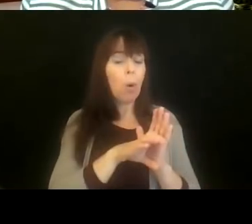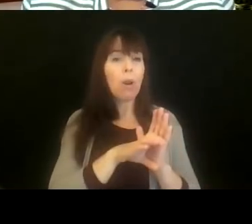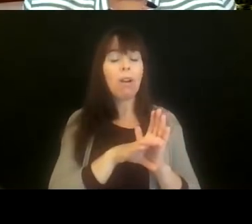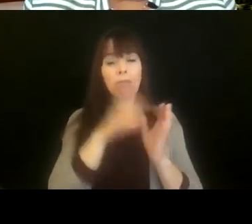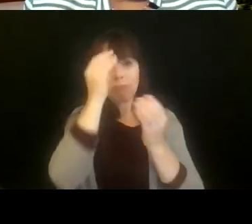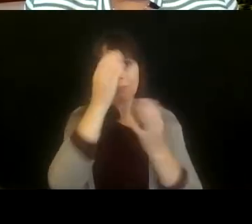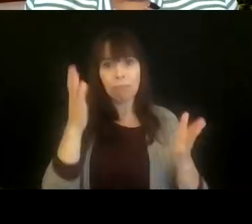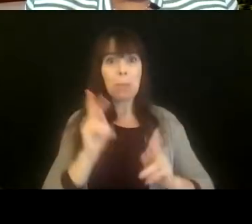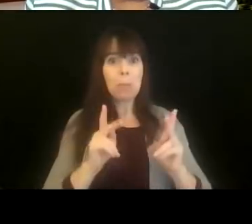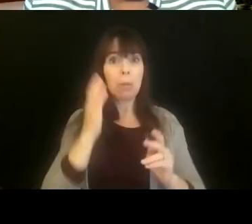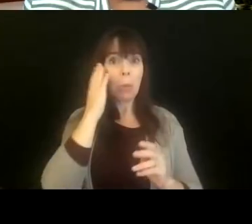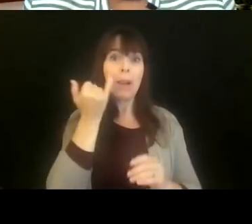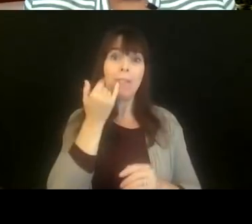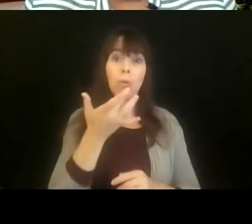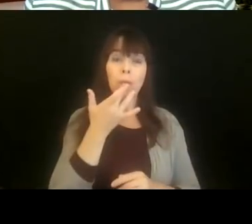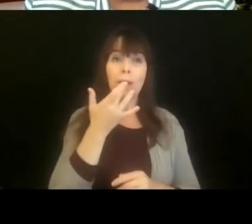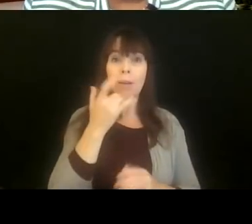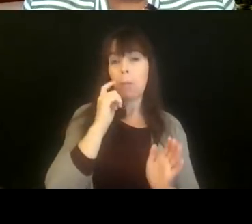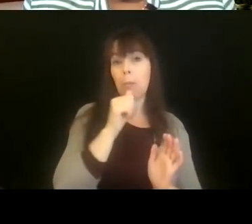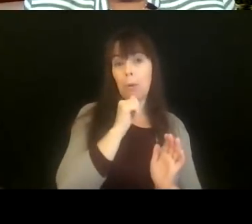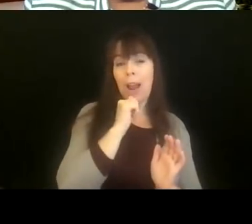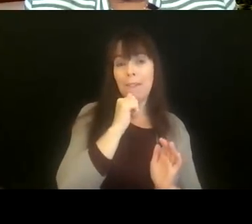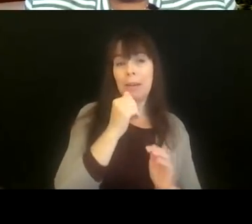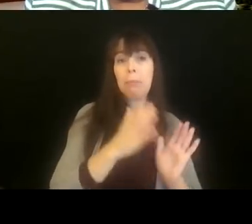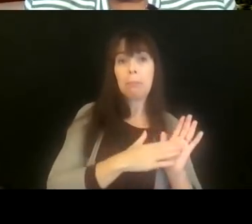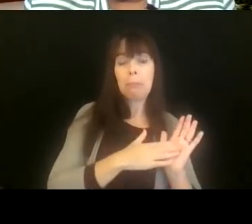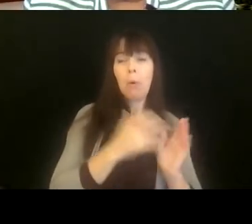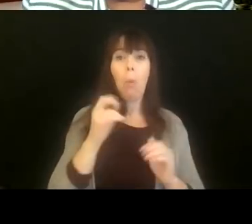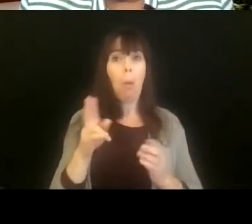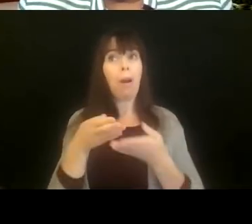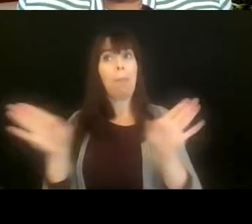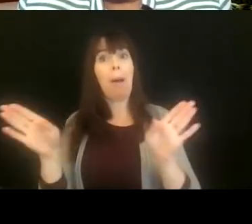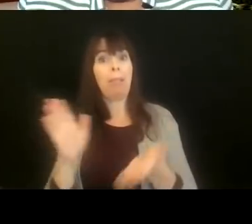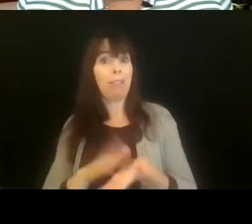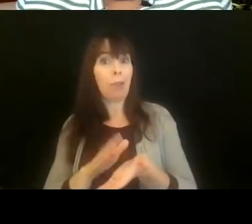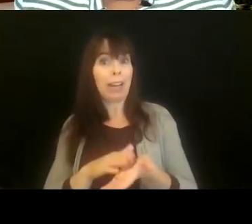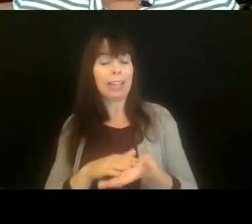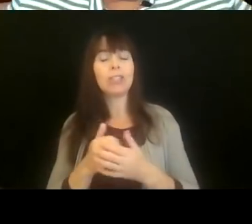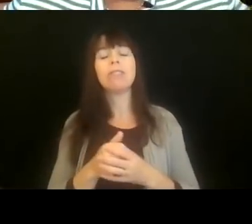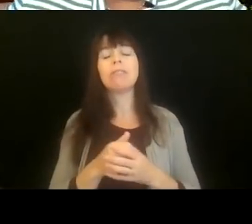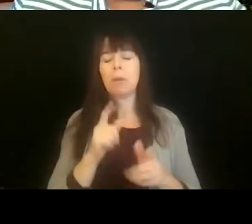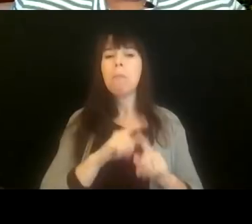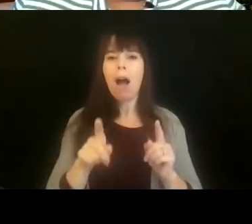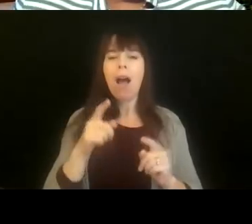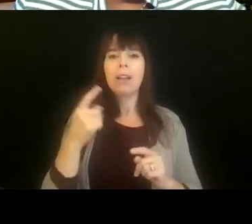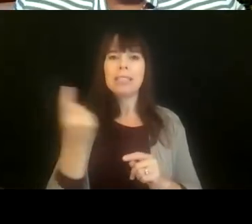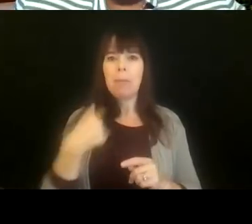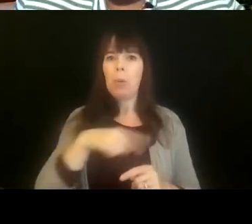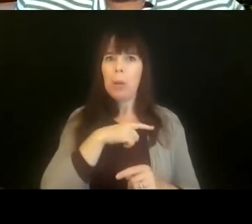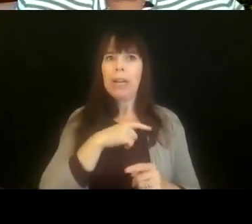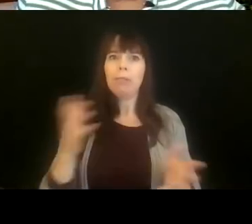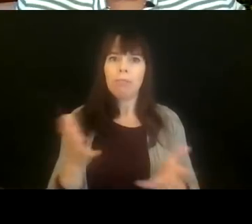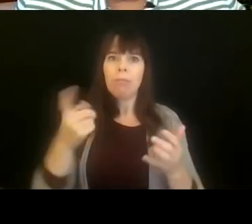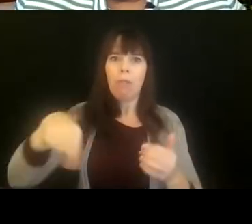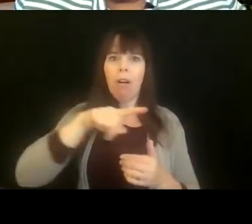people know if you like private recognition or public recognition. But it is something that we're encouraging